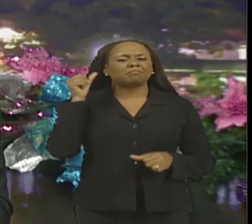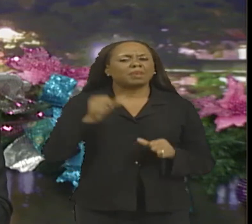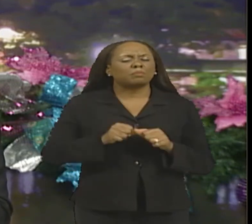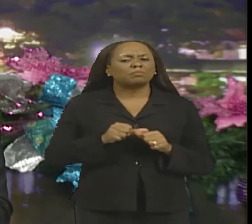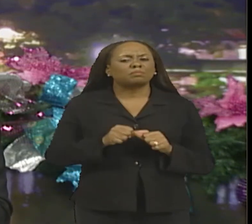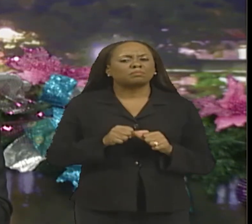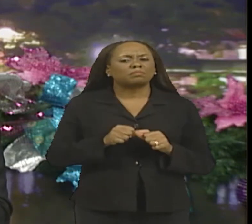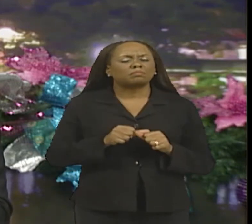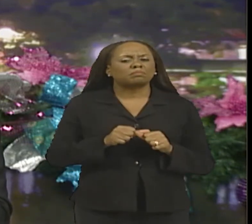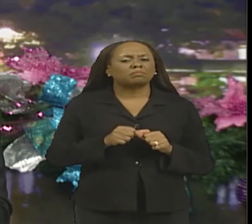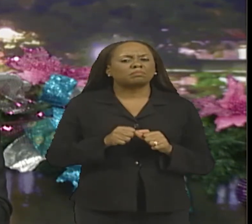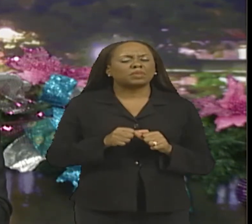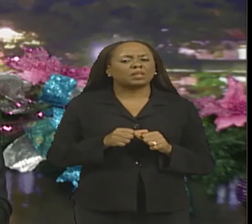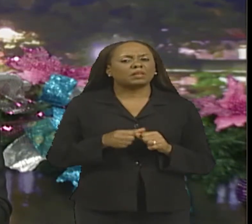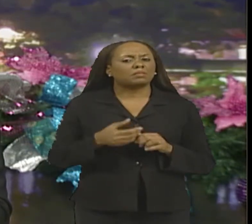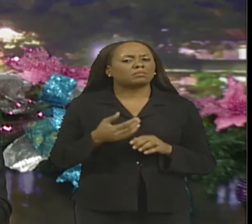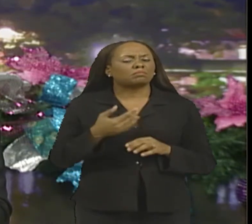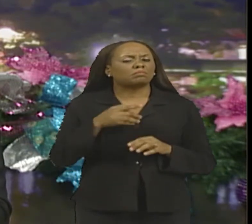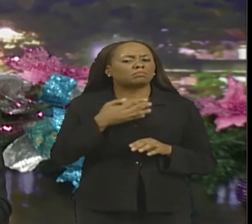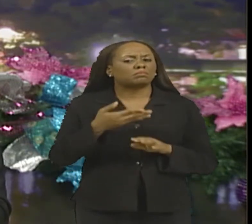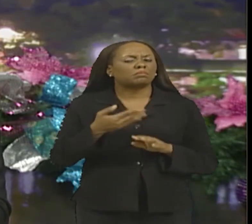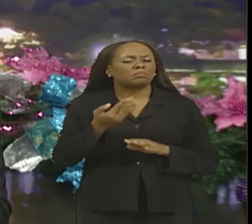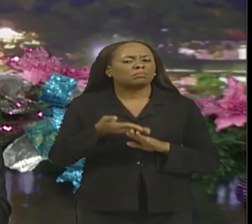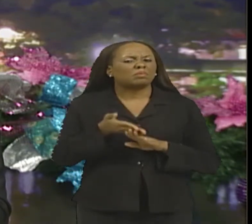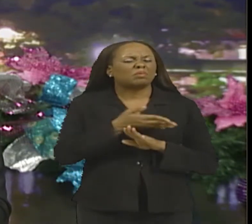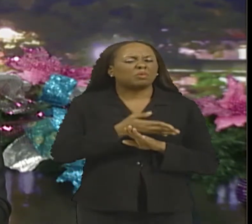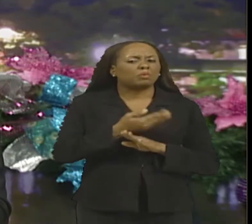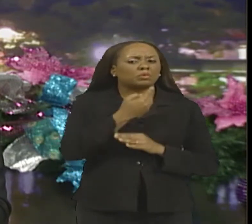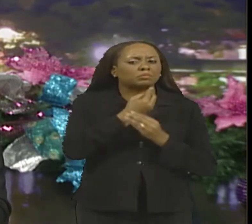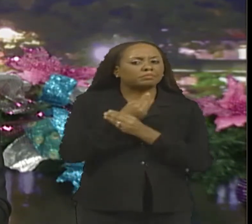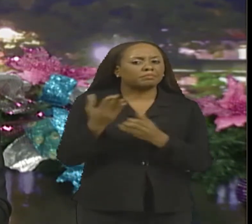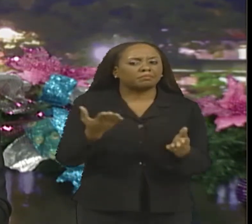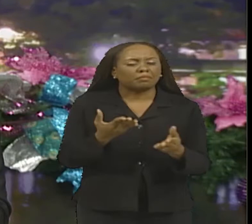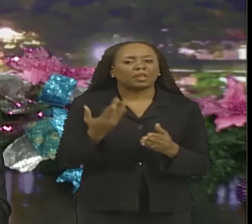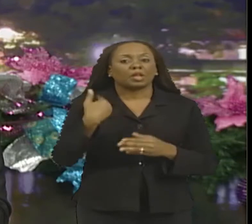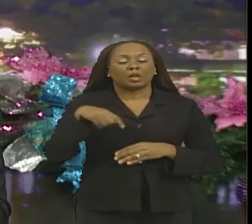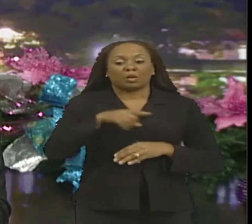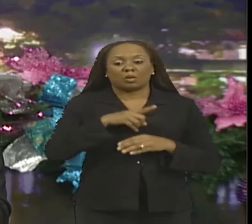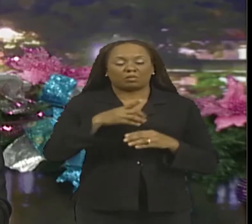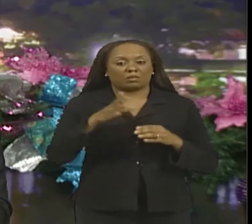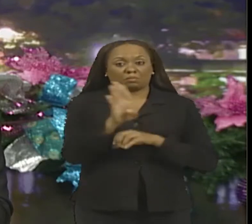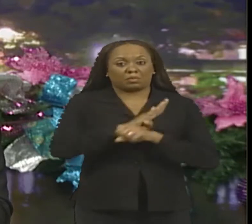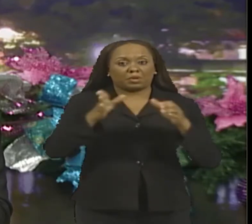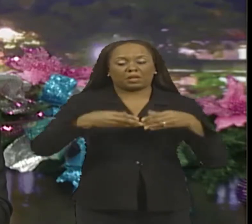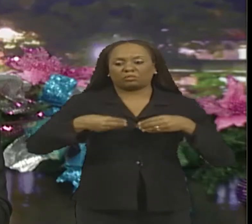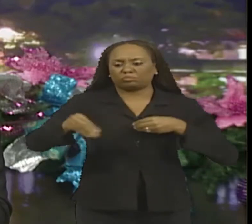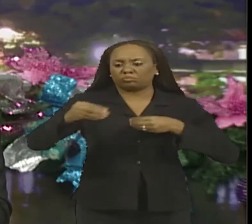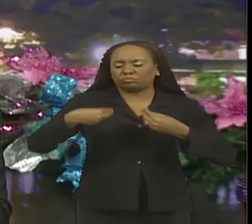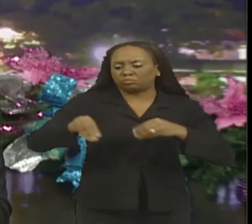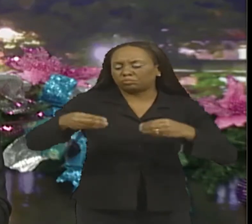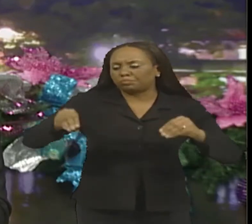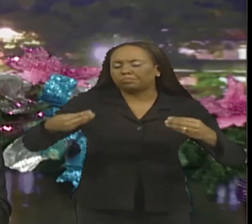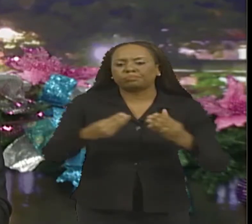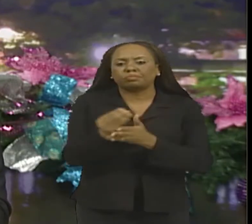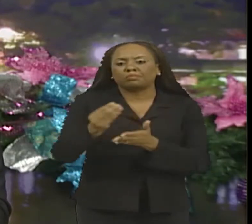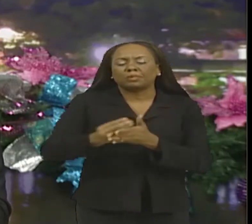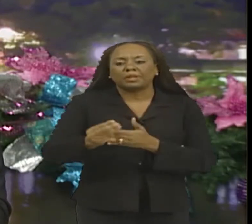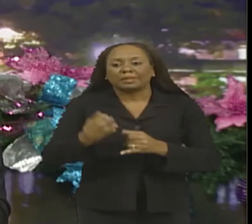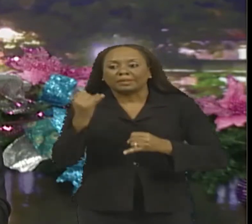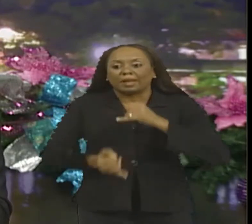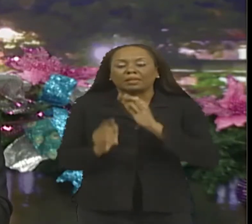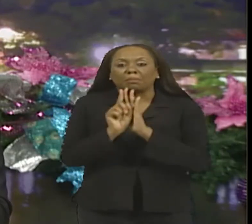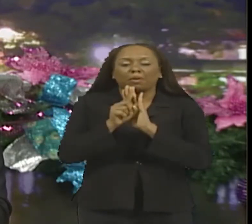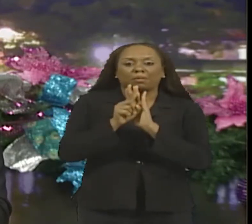Well, as we told you earlier, Barbadians are much the last-minute Christmas shoppers, and city stores gladly welcome them. Or Rianne Phillips was among the rush